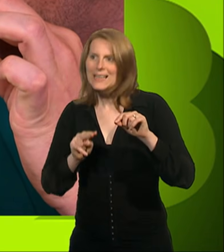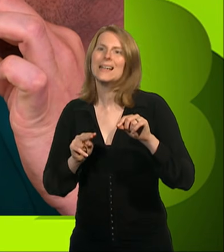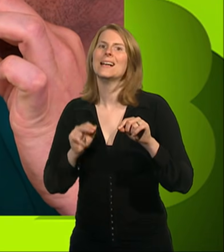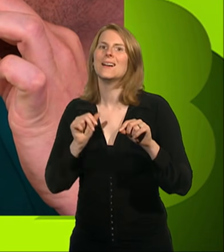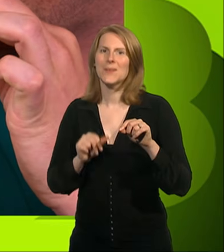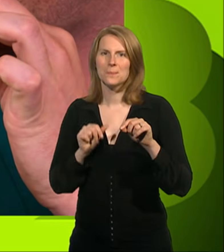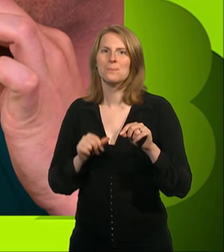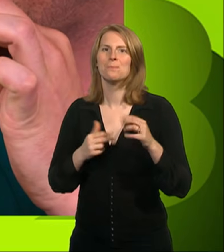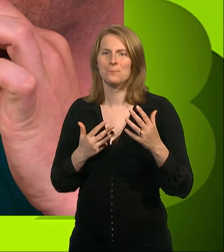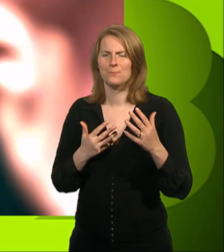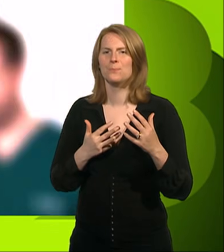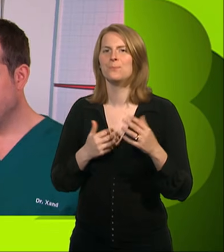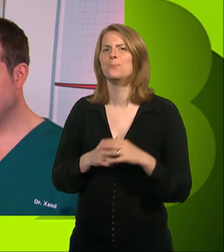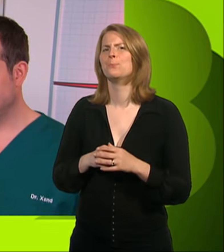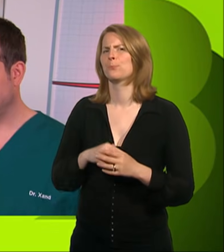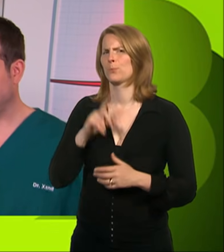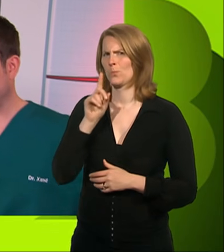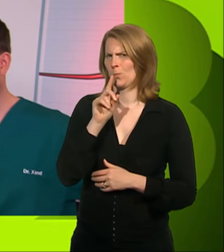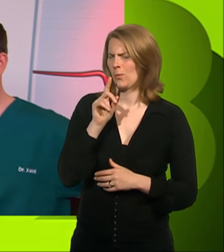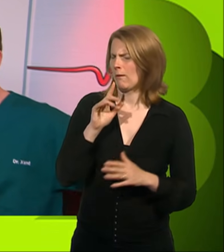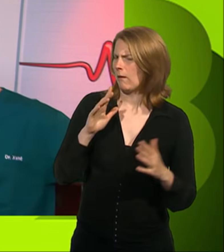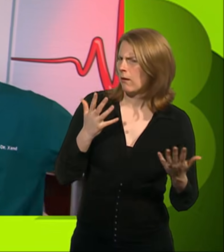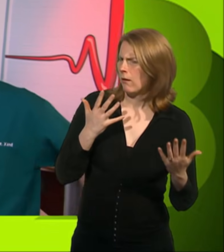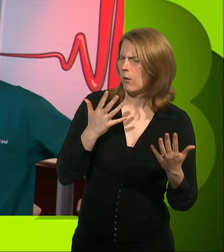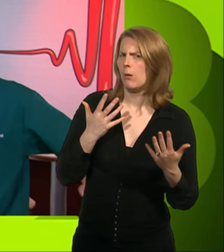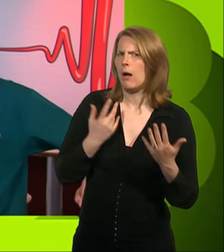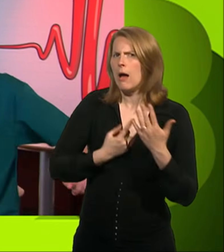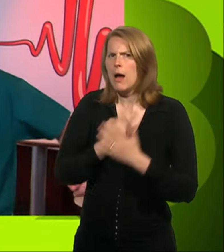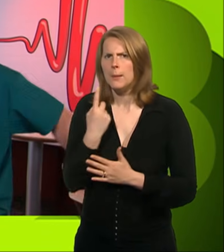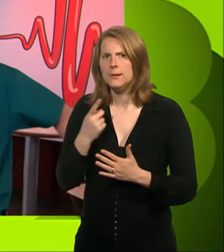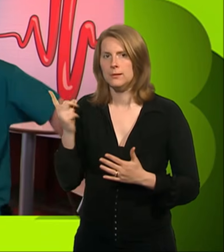But hang on, what happens if we...